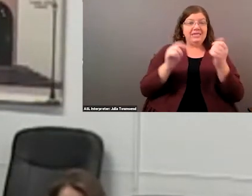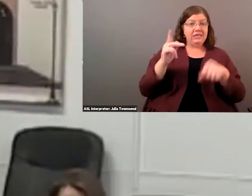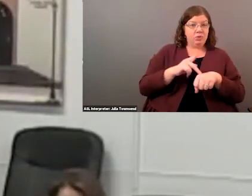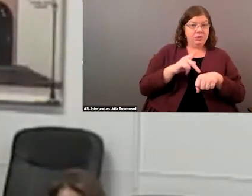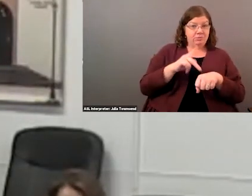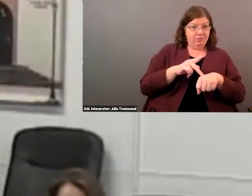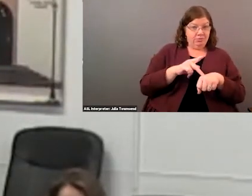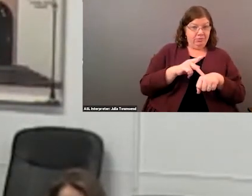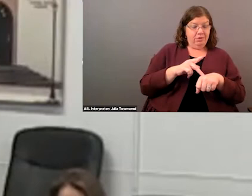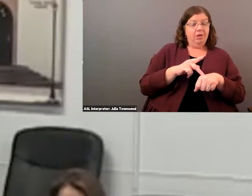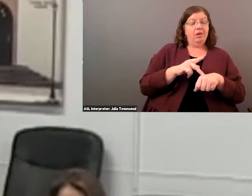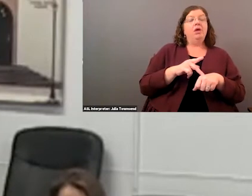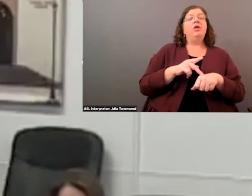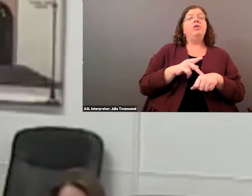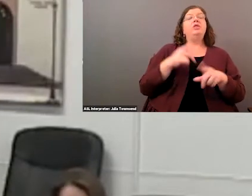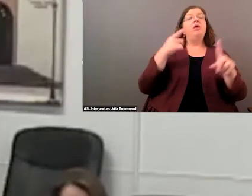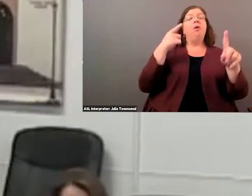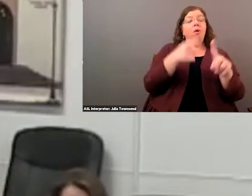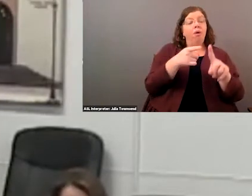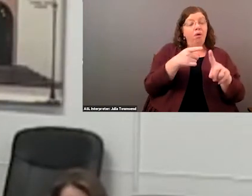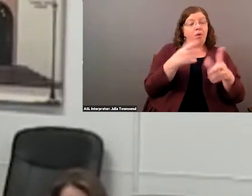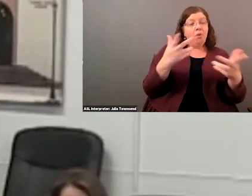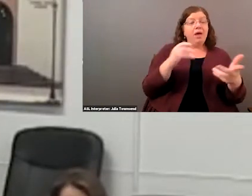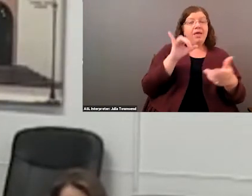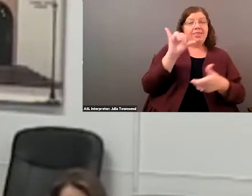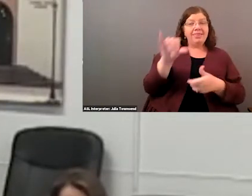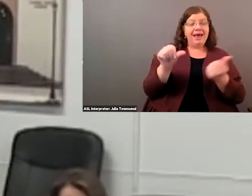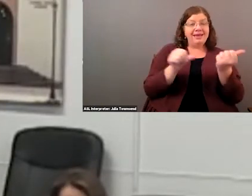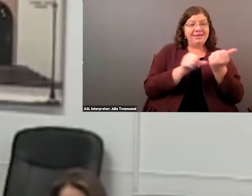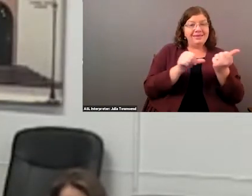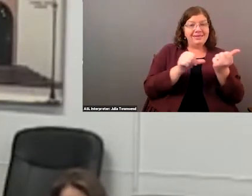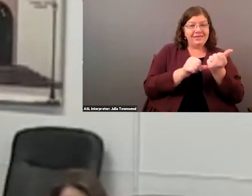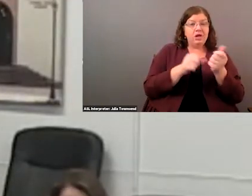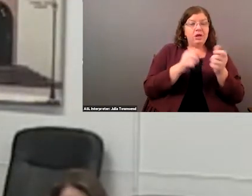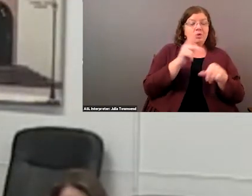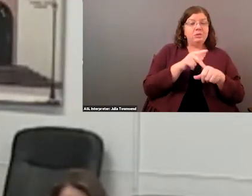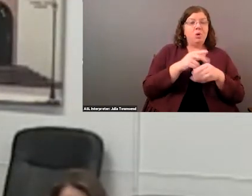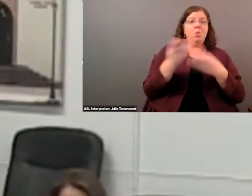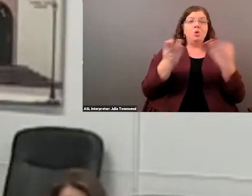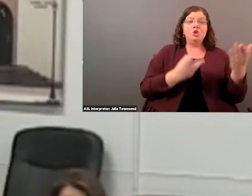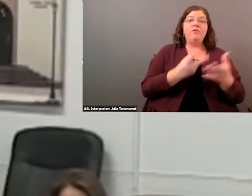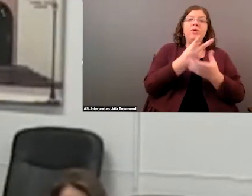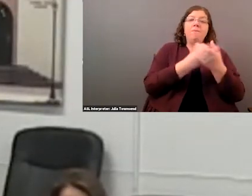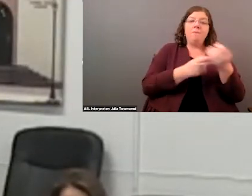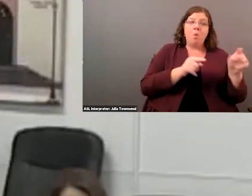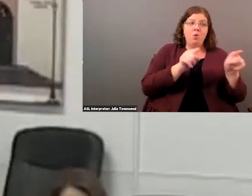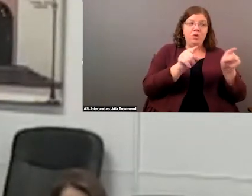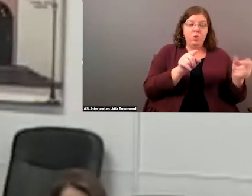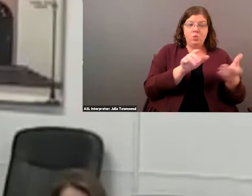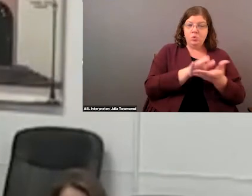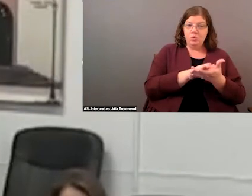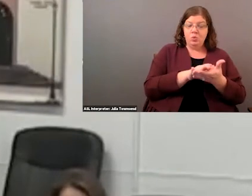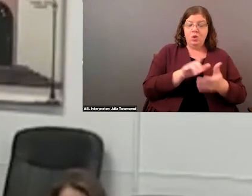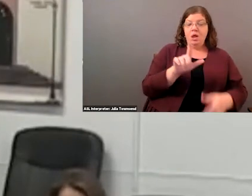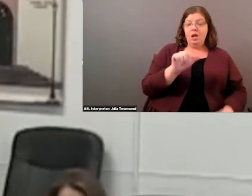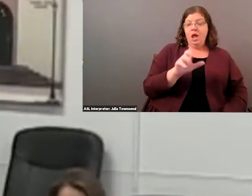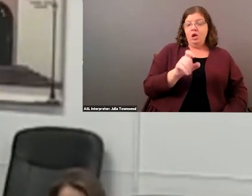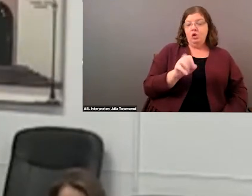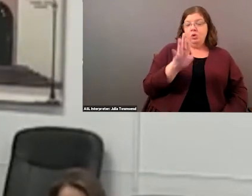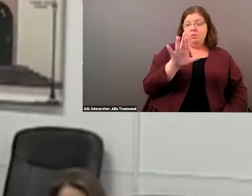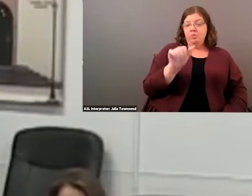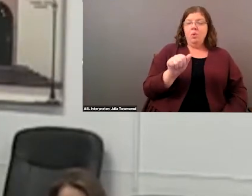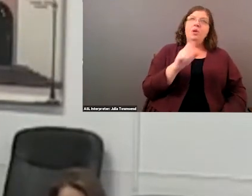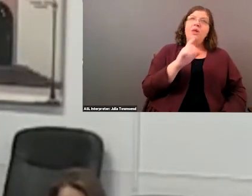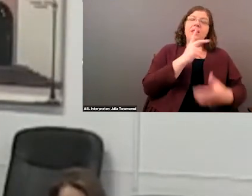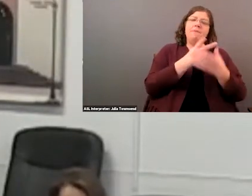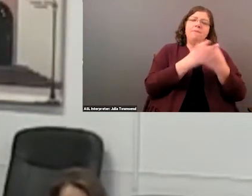those schools. La Cumbre is actually both schools are a small school with big needs, and there